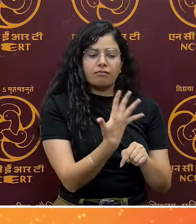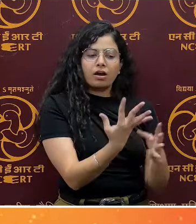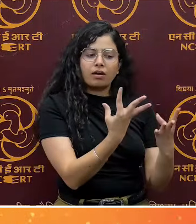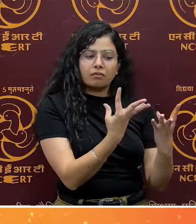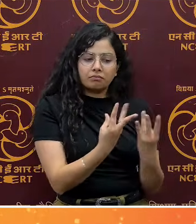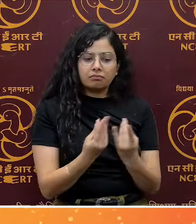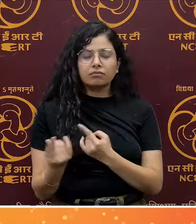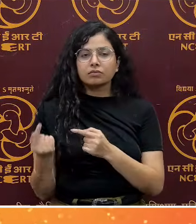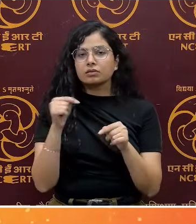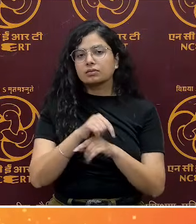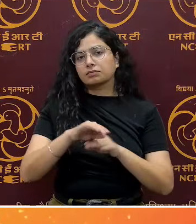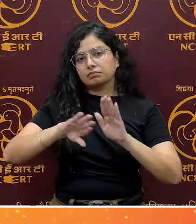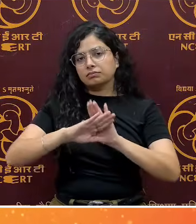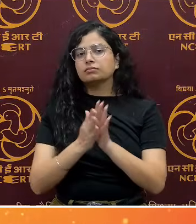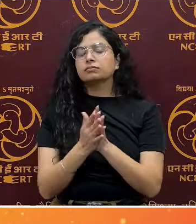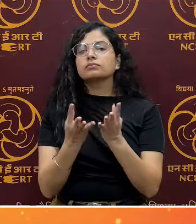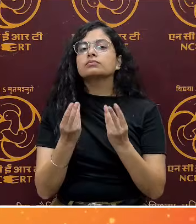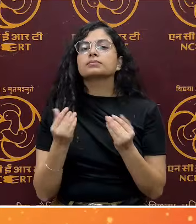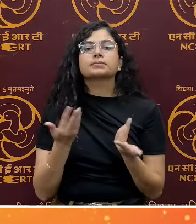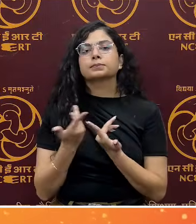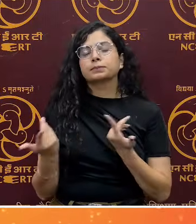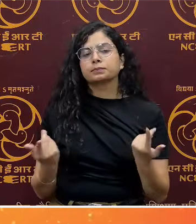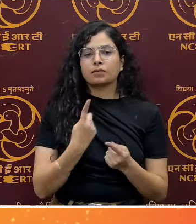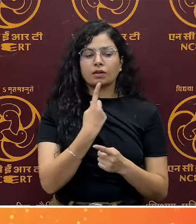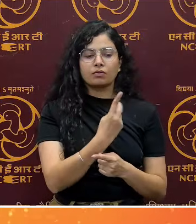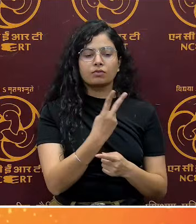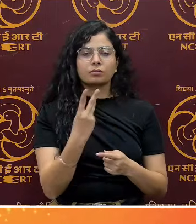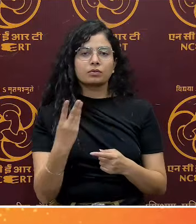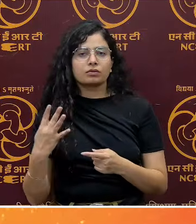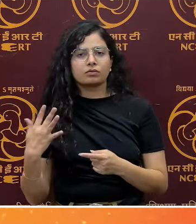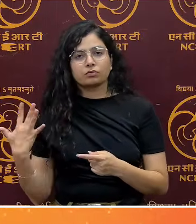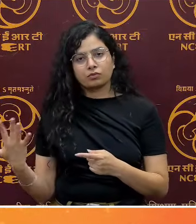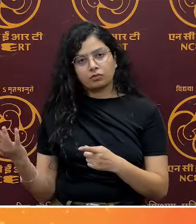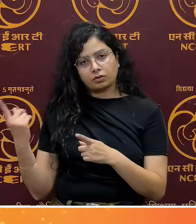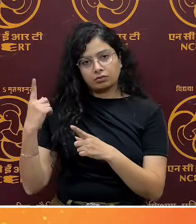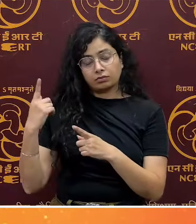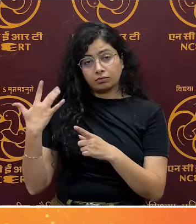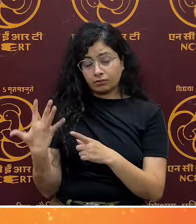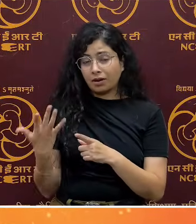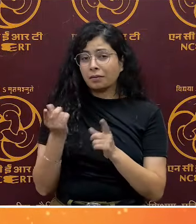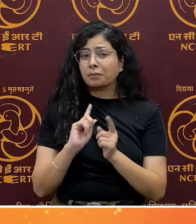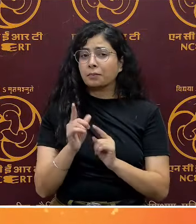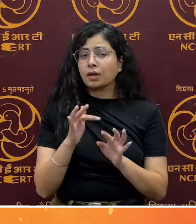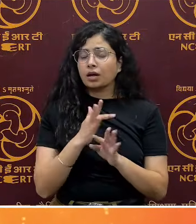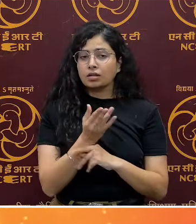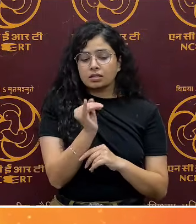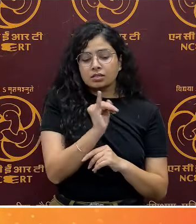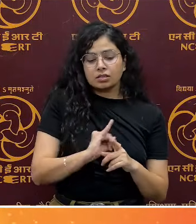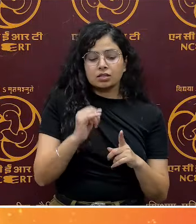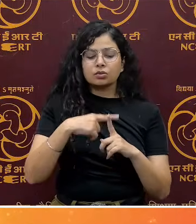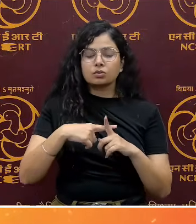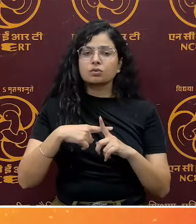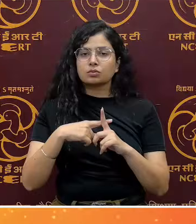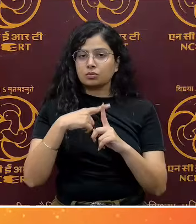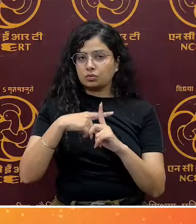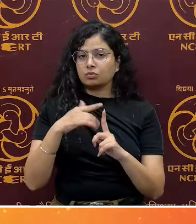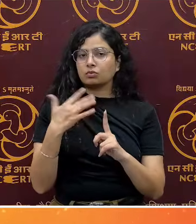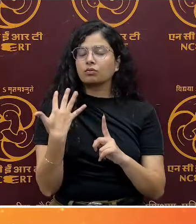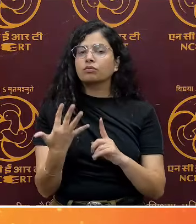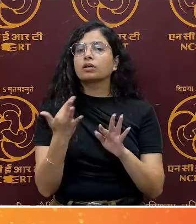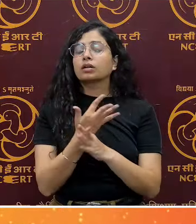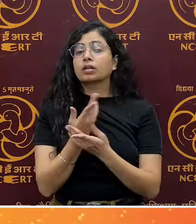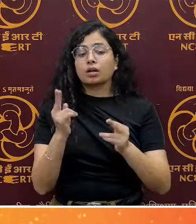We have seen this is 1 plus 2 plus 3 plus 4 plus 5, but what is 6 into 5? It is area of the